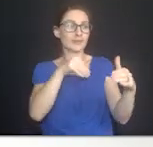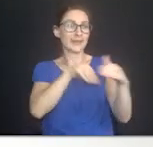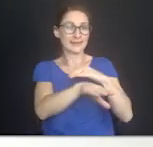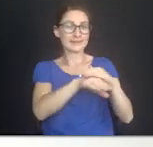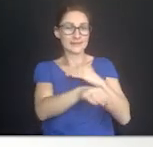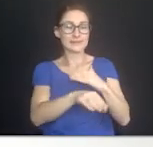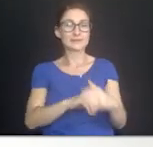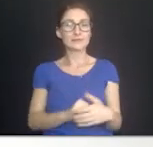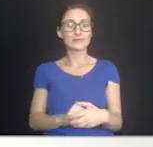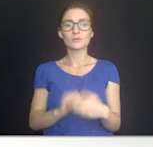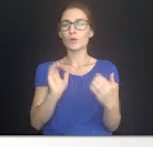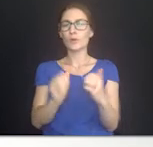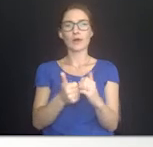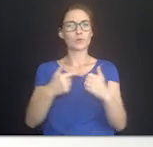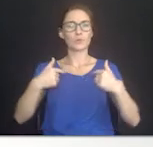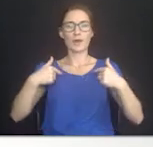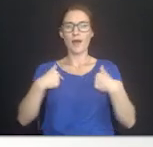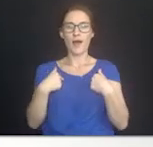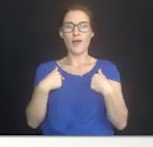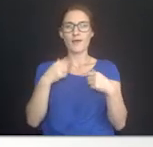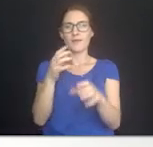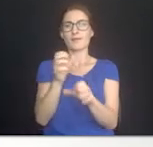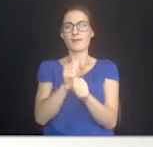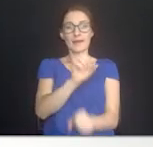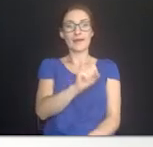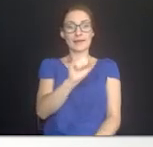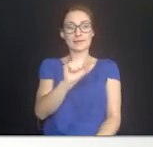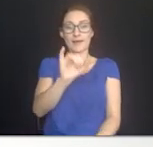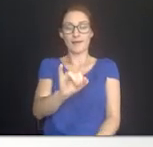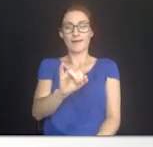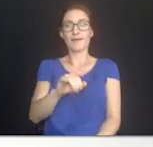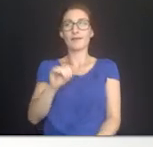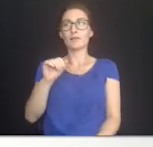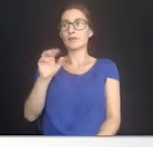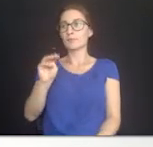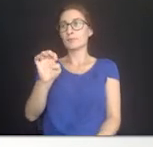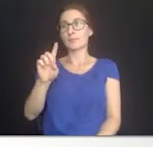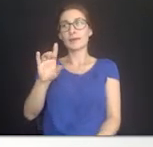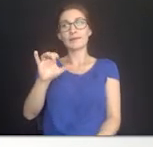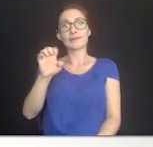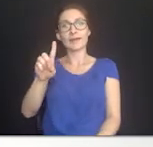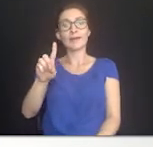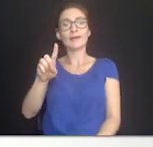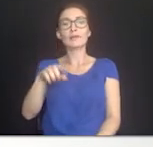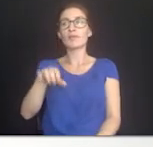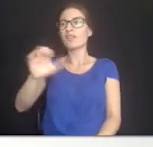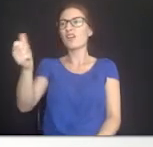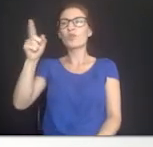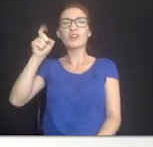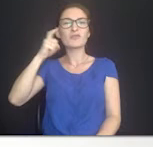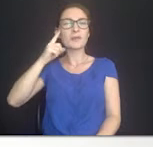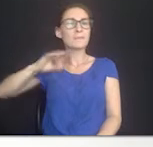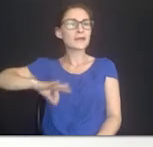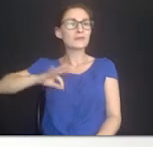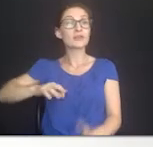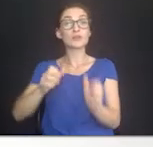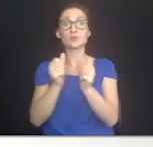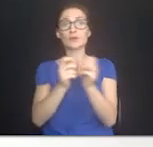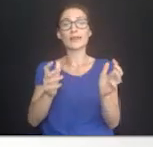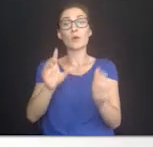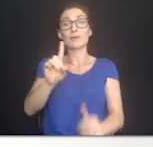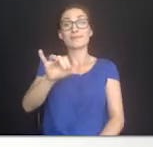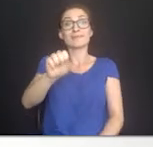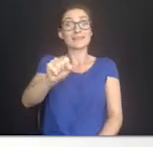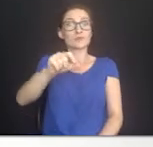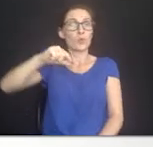how do I get SSI and government Medicaid and other government benefits, right, without disqualifying them? Because